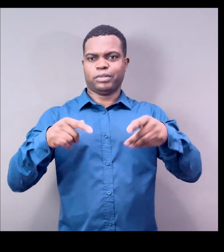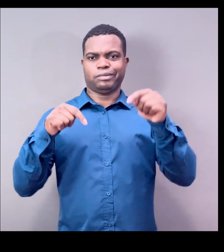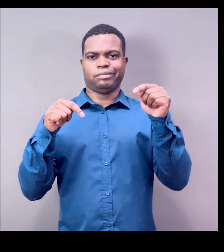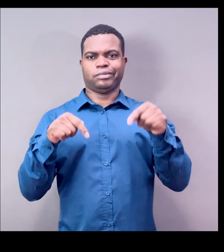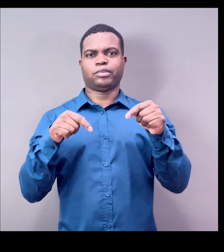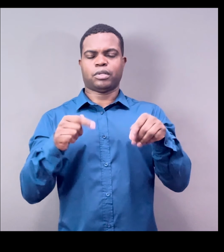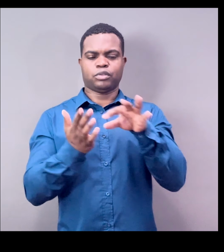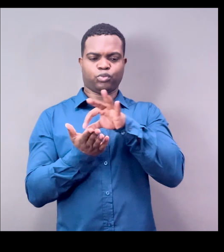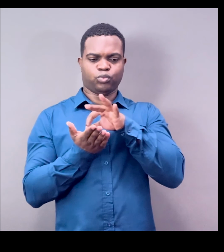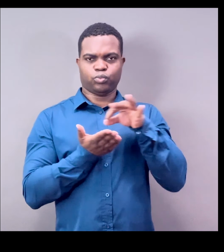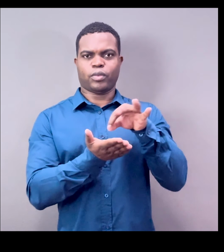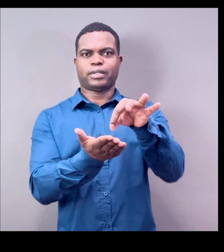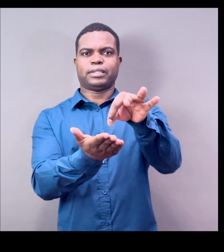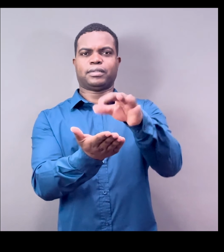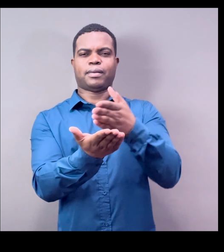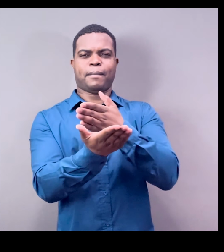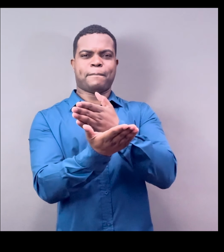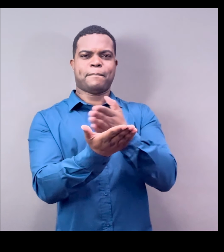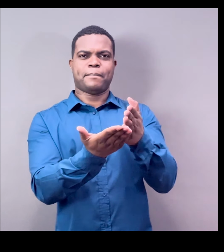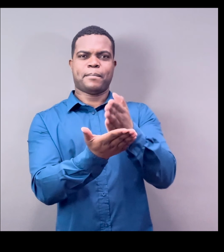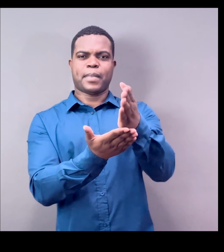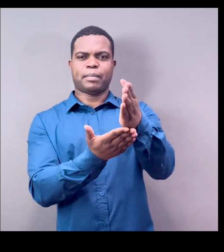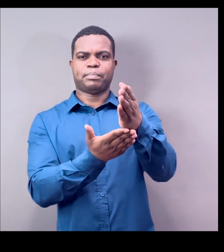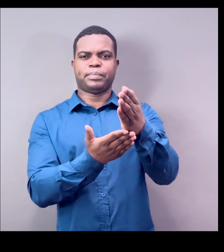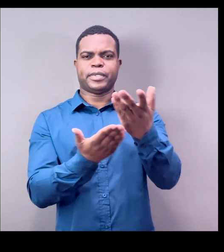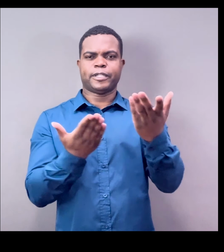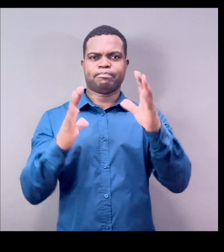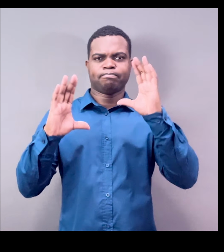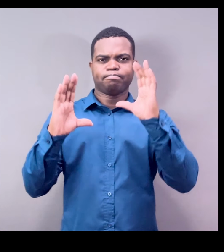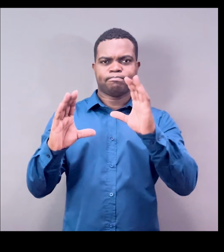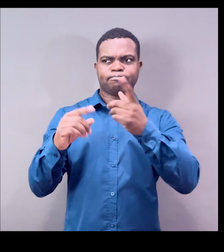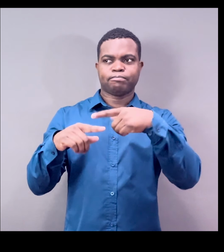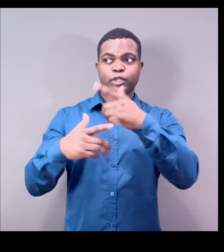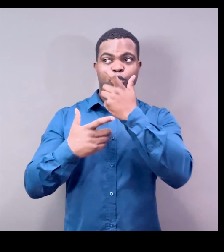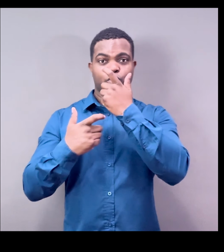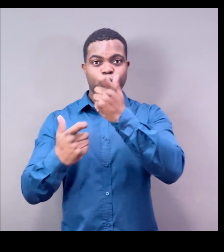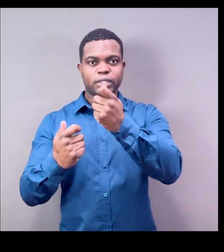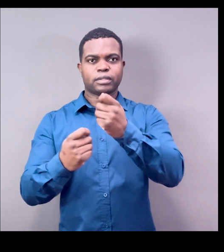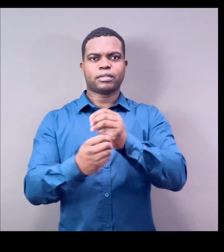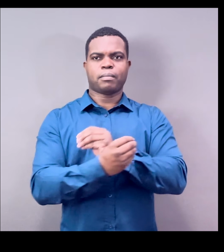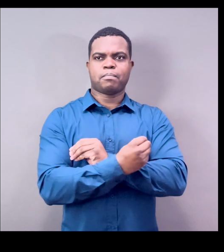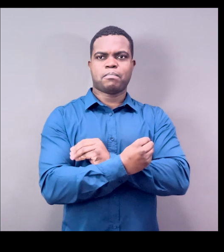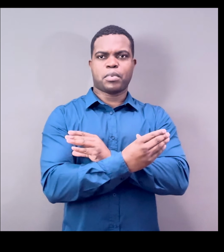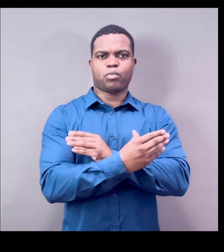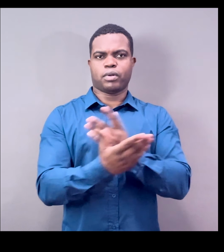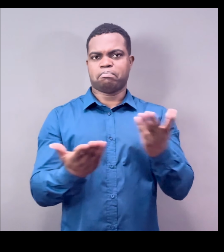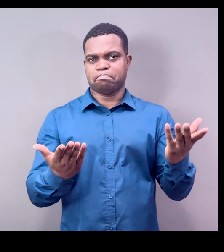the strategy of mapping interest and power.